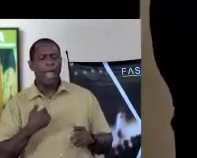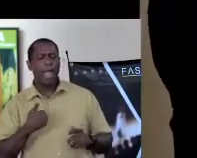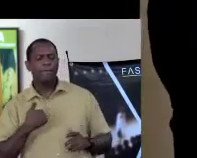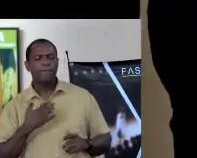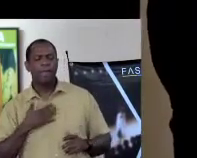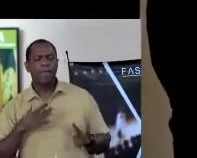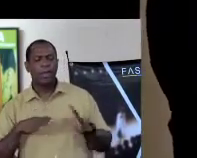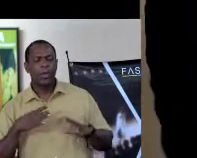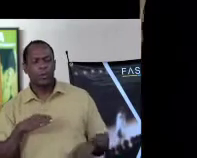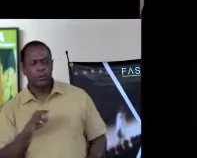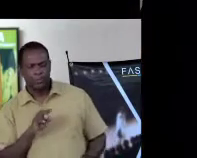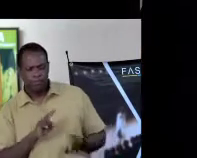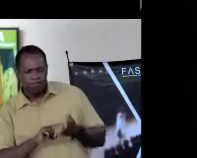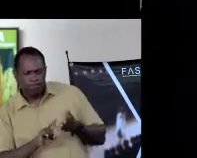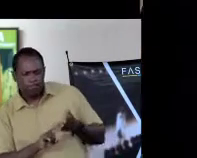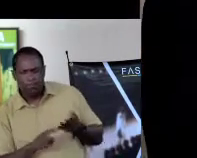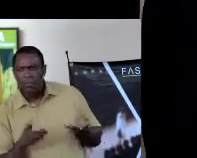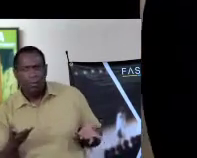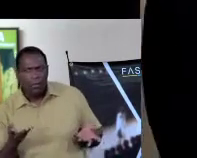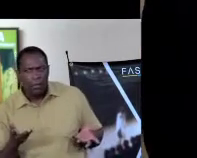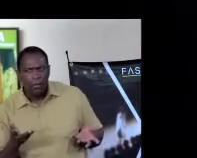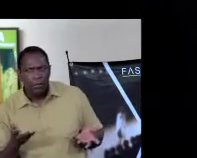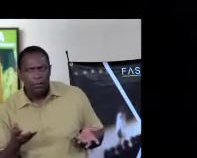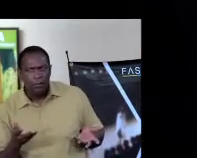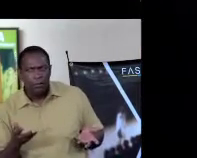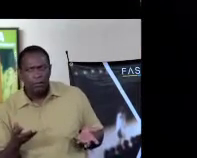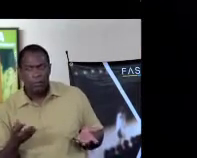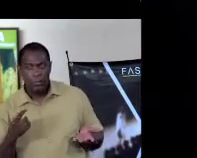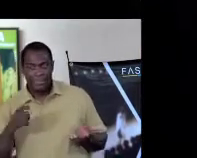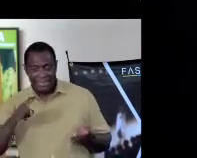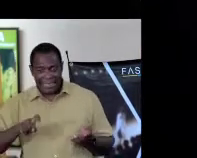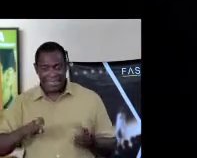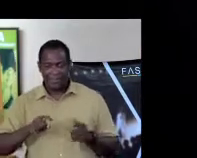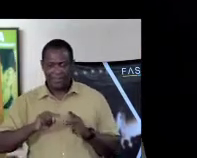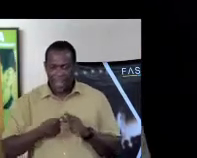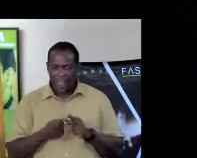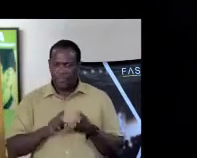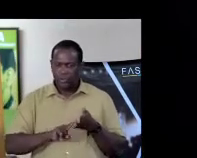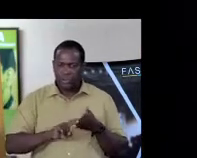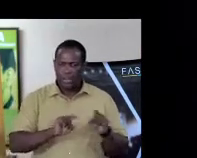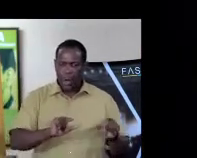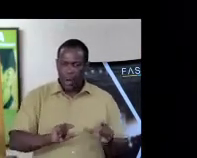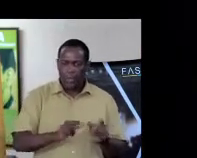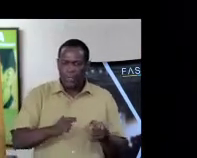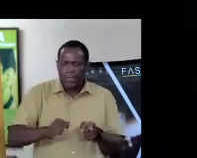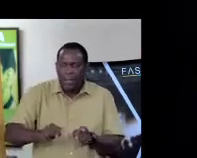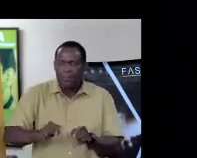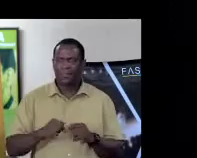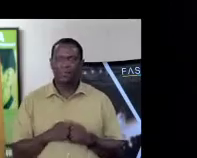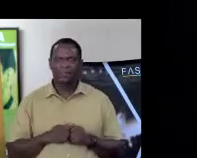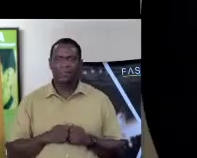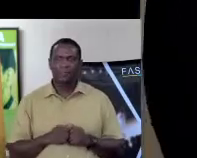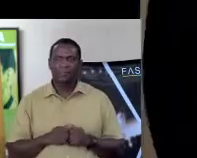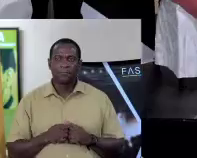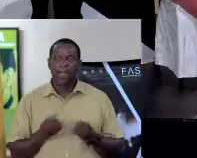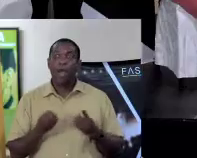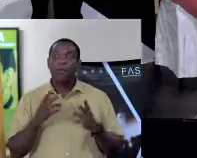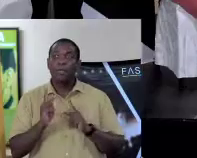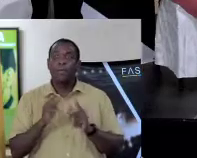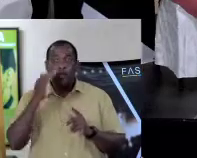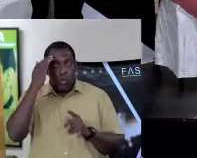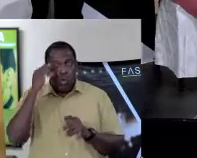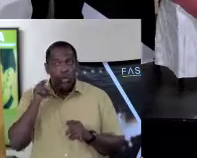a borough, and even we're talking about an island, right? And this is where it comes back to the